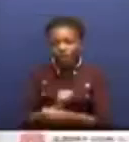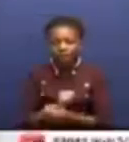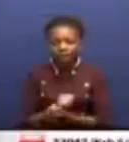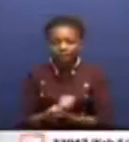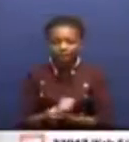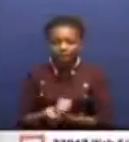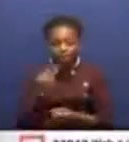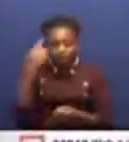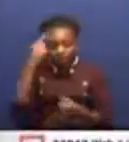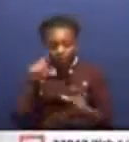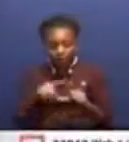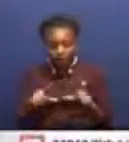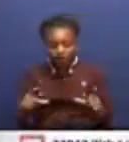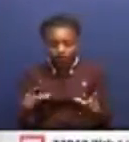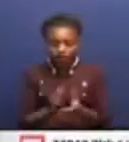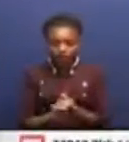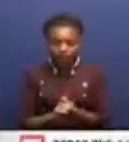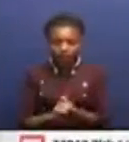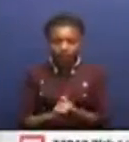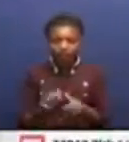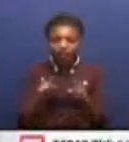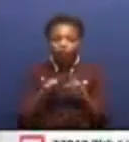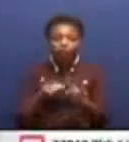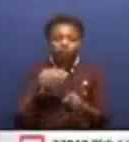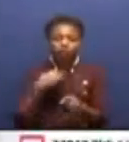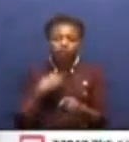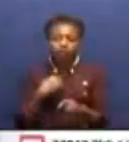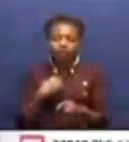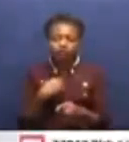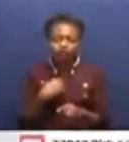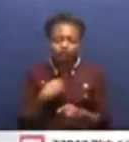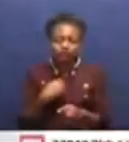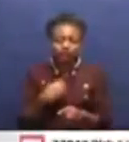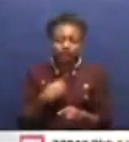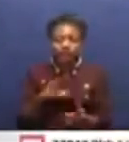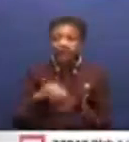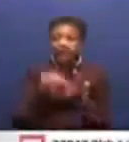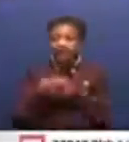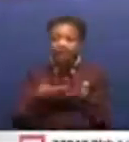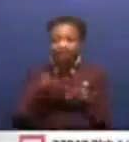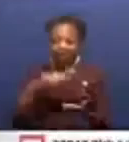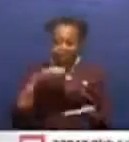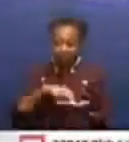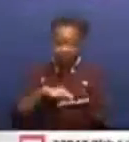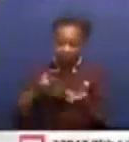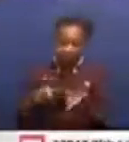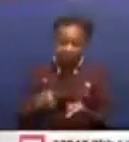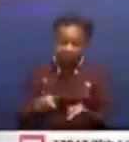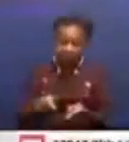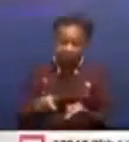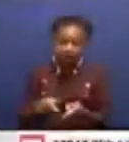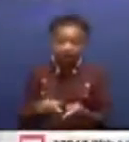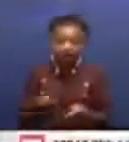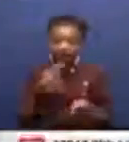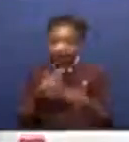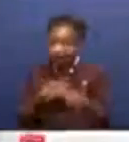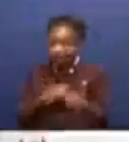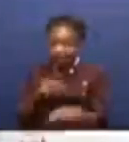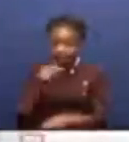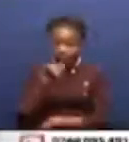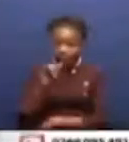land. We have especially where we are standing right now, this called Taifa Park